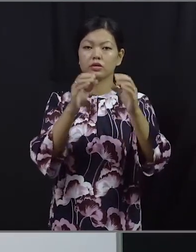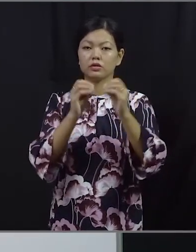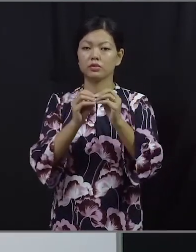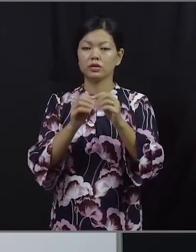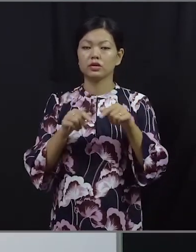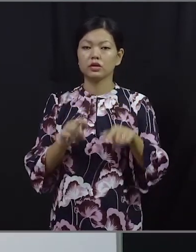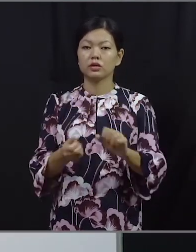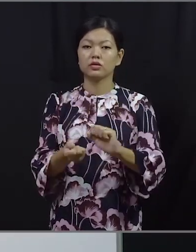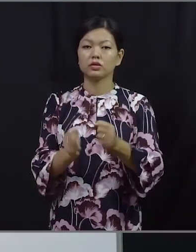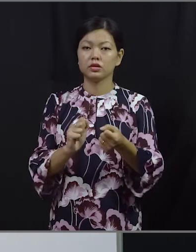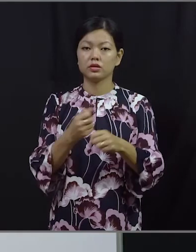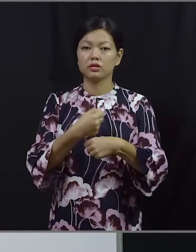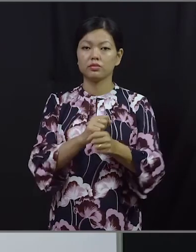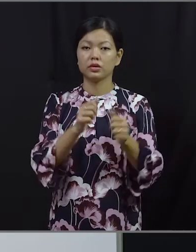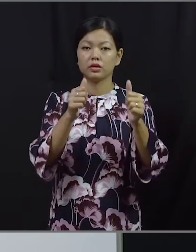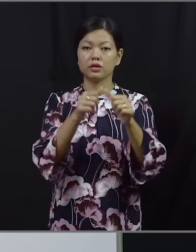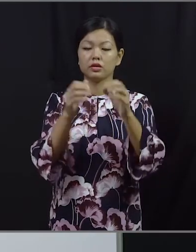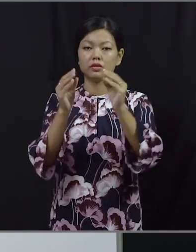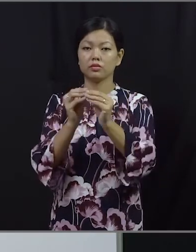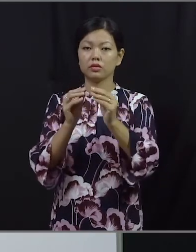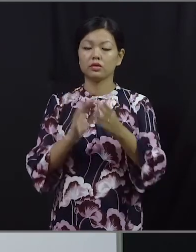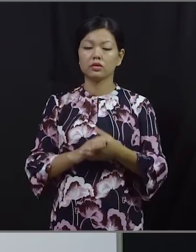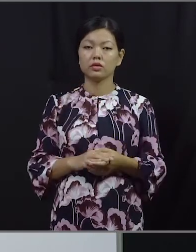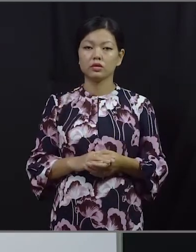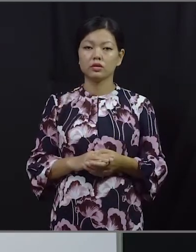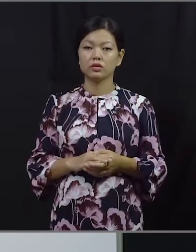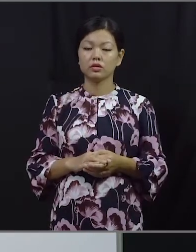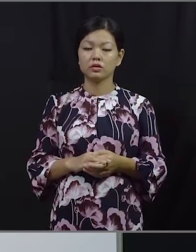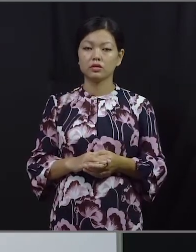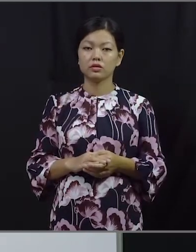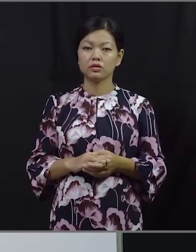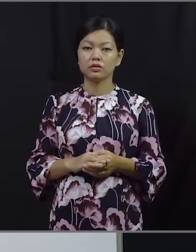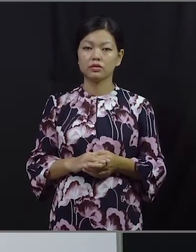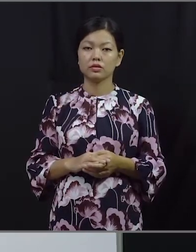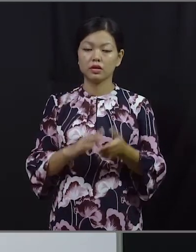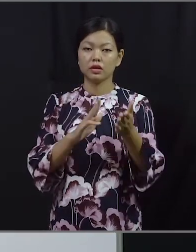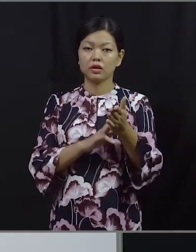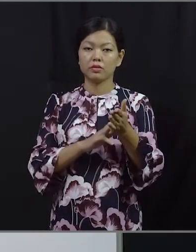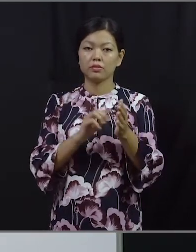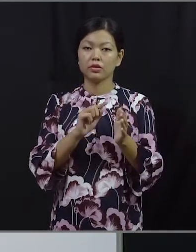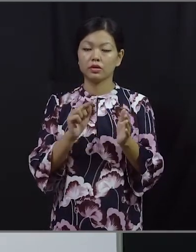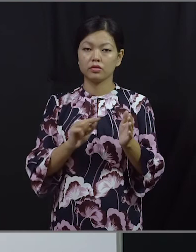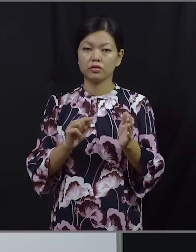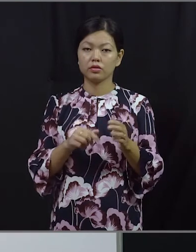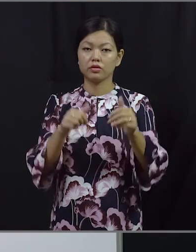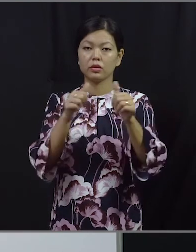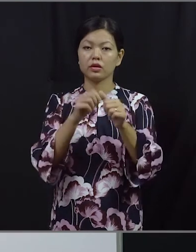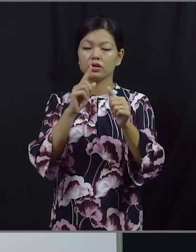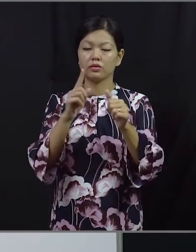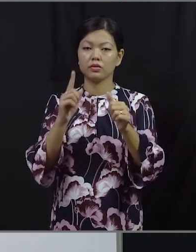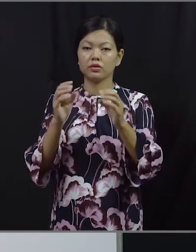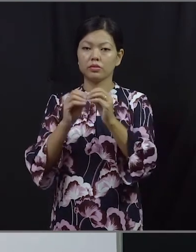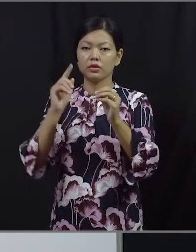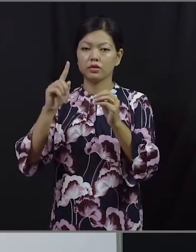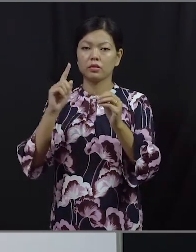this value, since A double dash Q equal to AB. So I can write m equal to A double dash B double